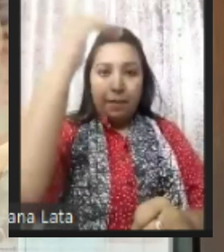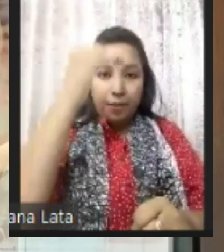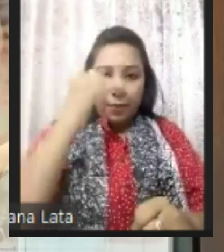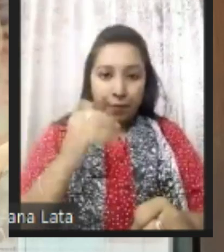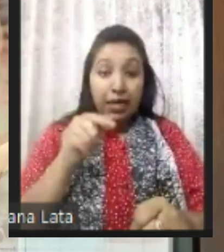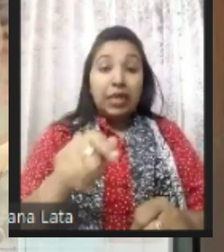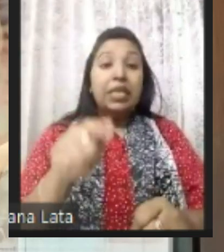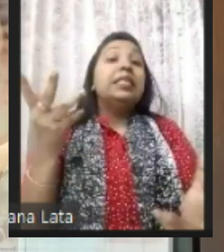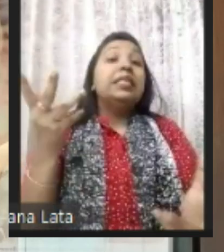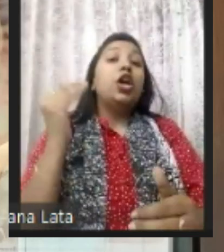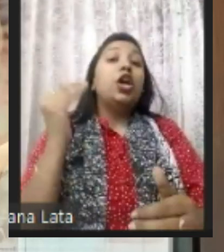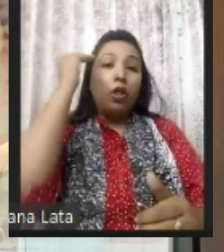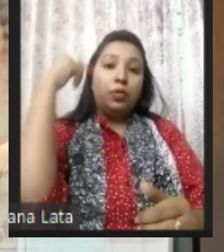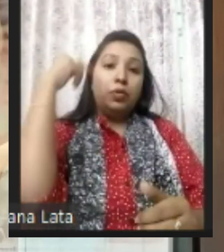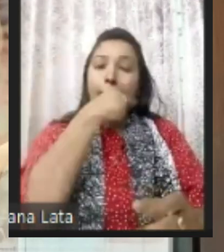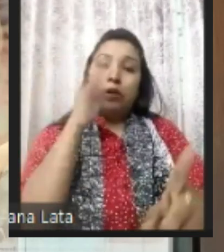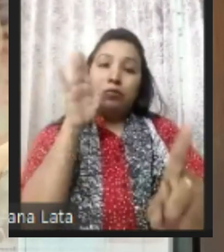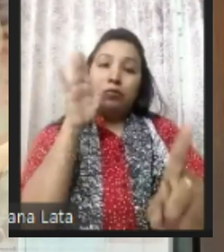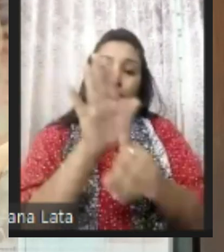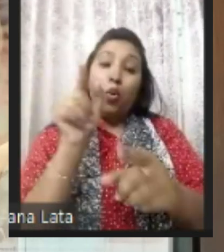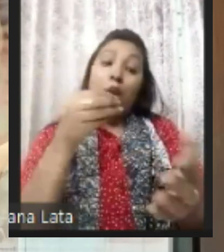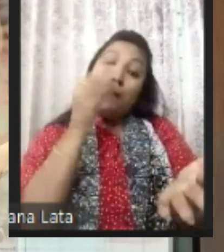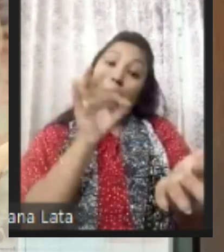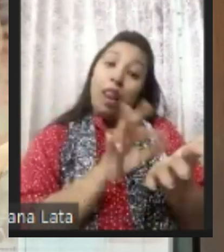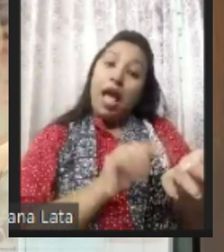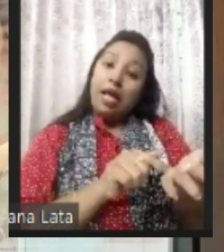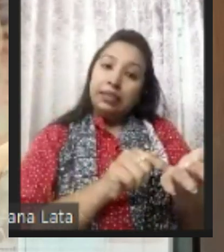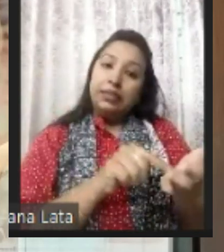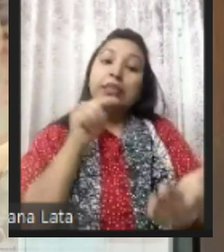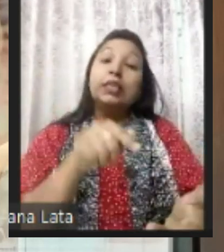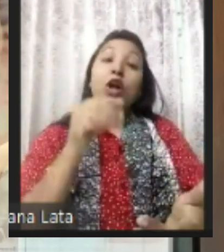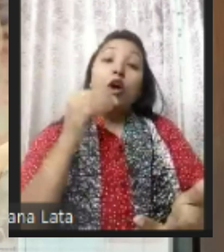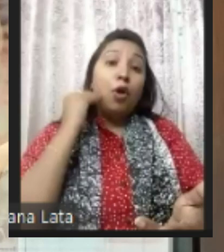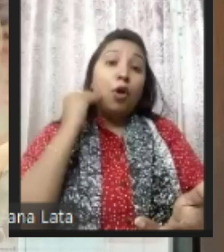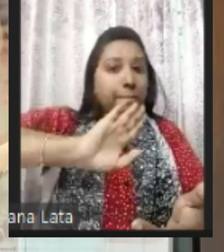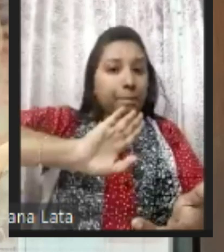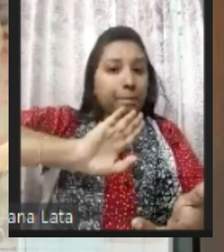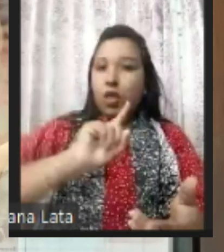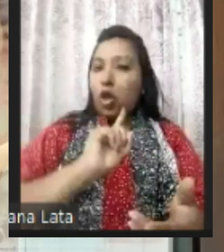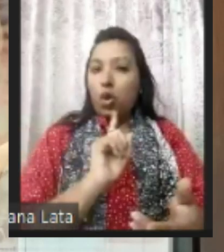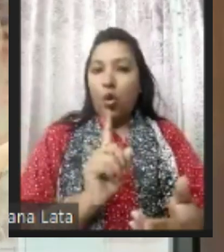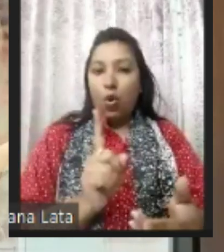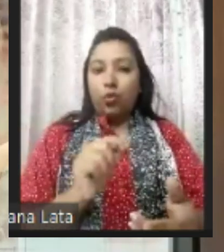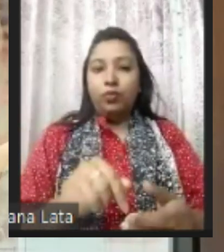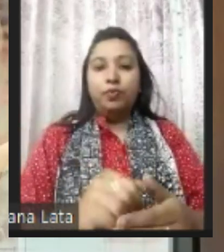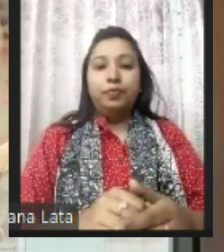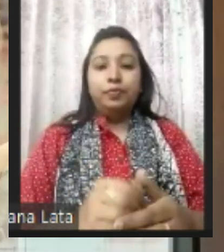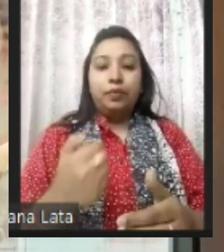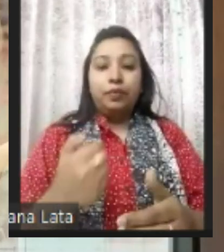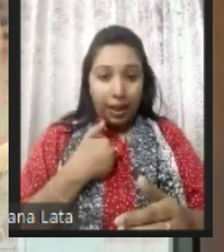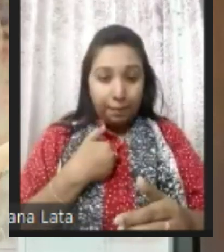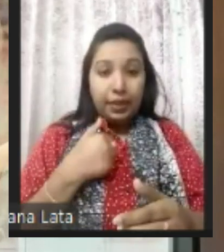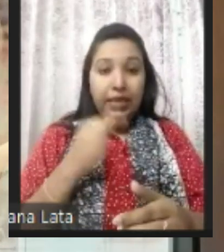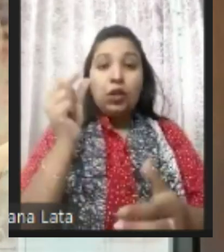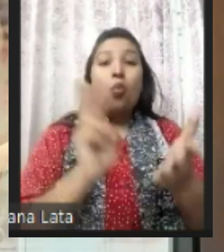issues. So it's a very strong commitment. And also we are first 20 countries, as has been mentioned, that